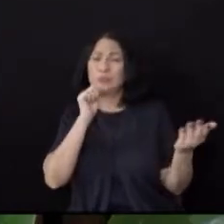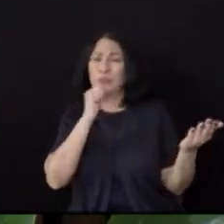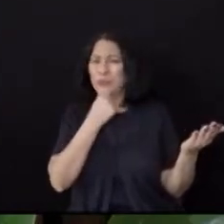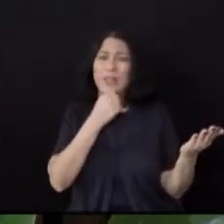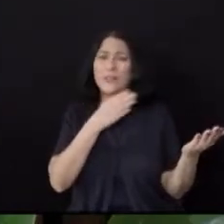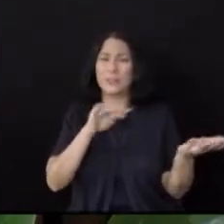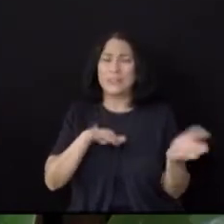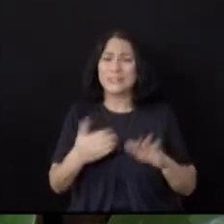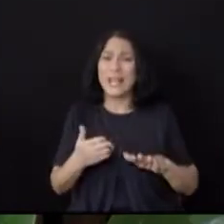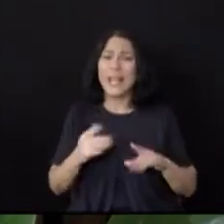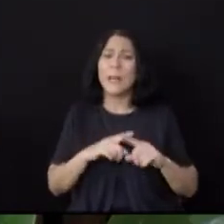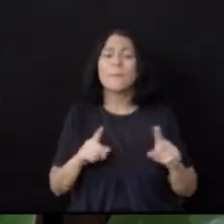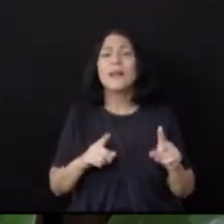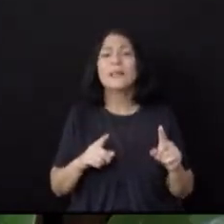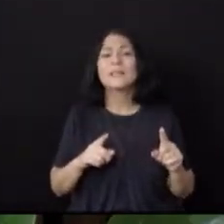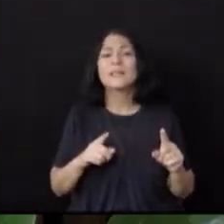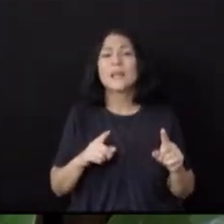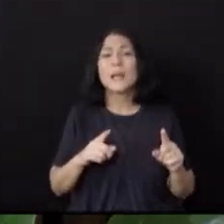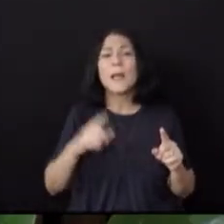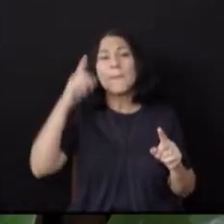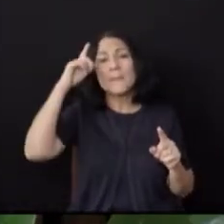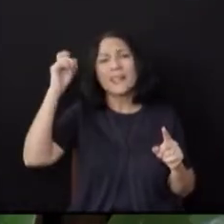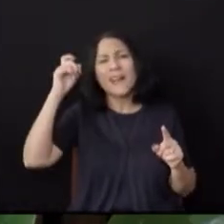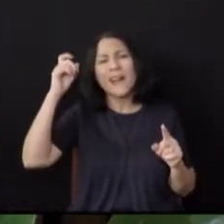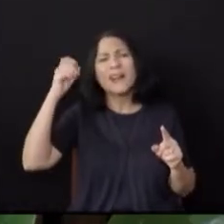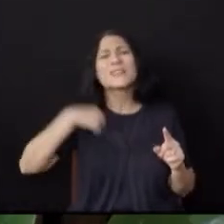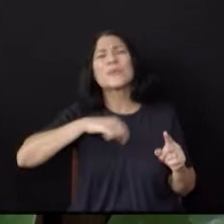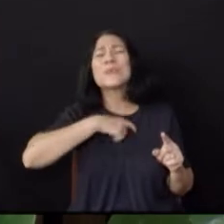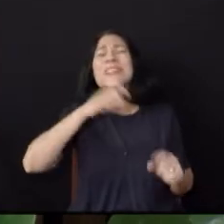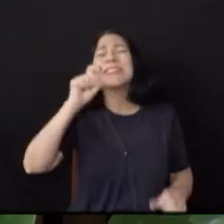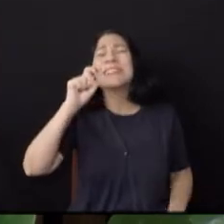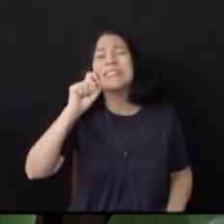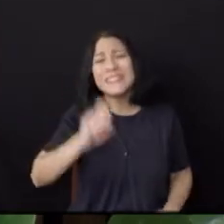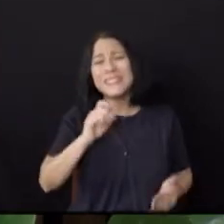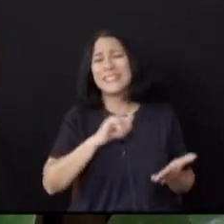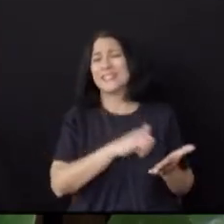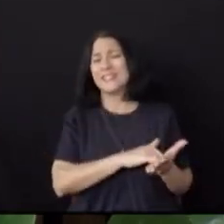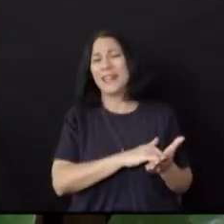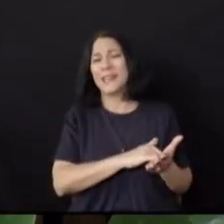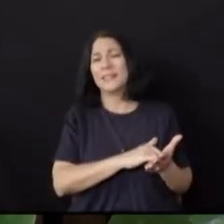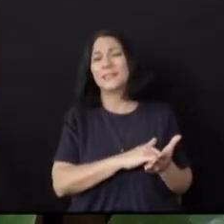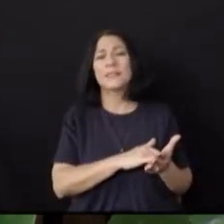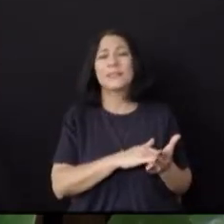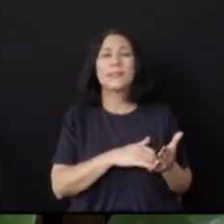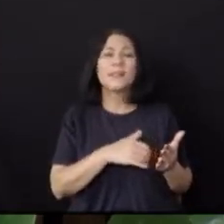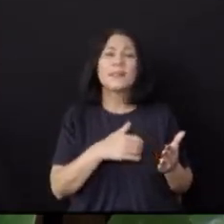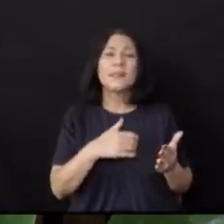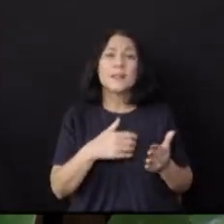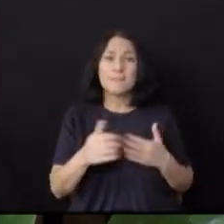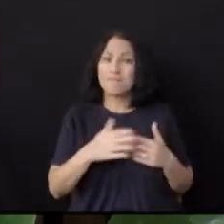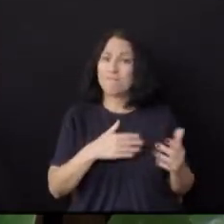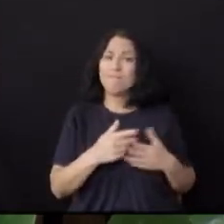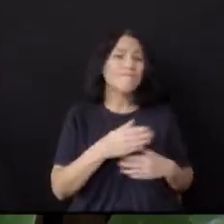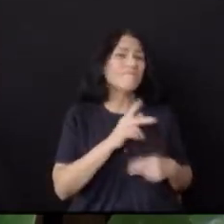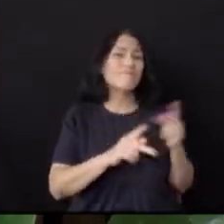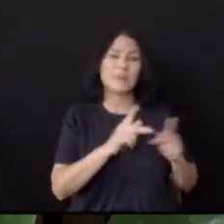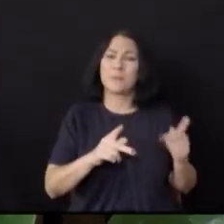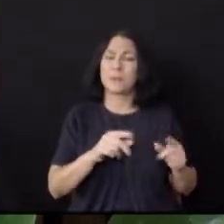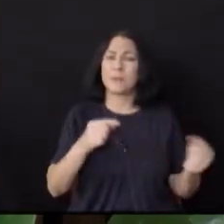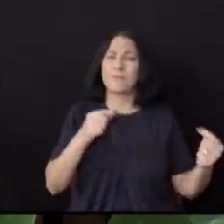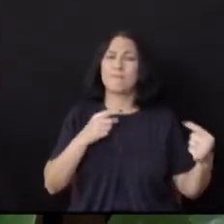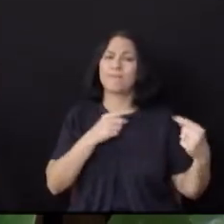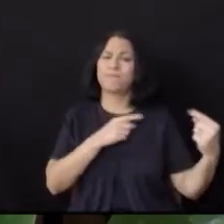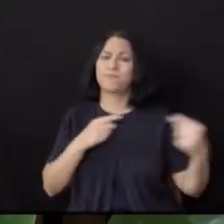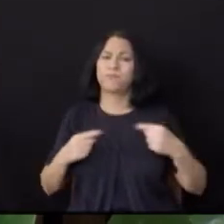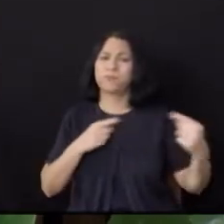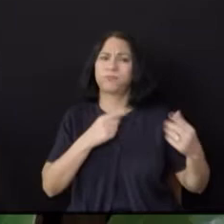willingly chose to suffer and die for us because it was what we needed. Even those of us who would fight him, even those of us who would deny him,